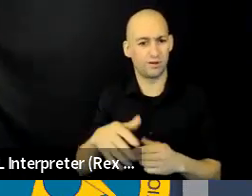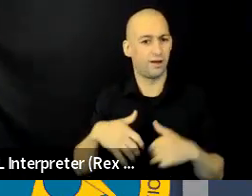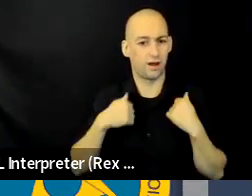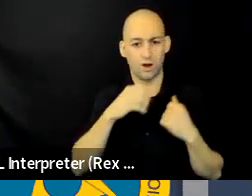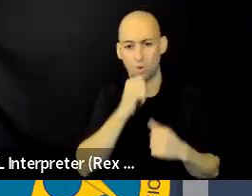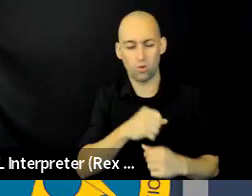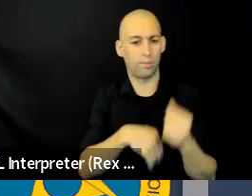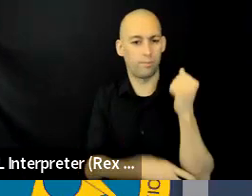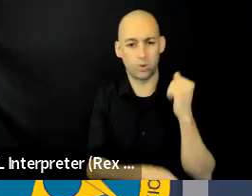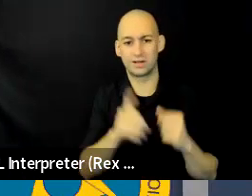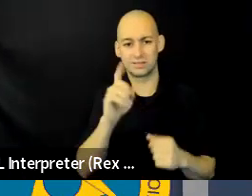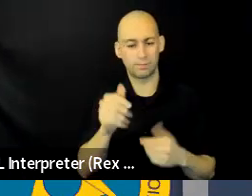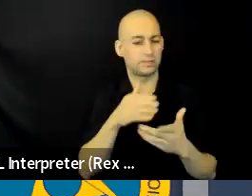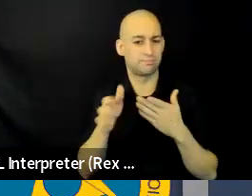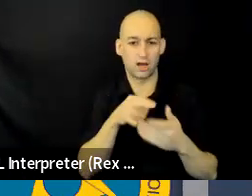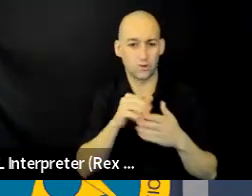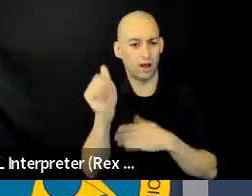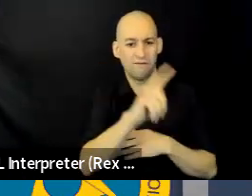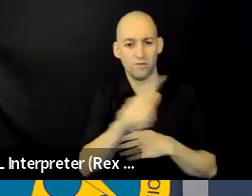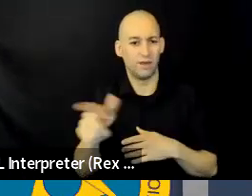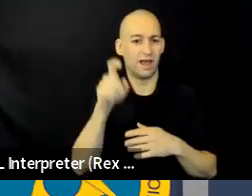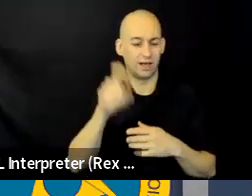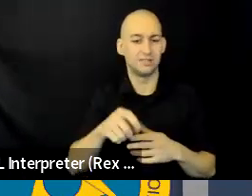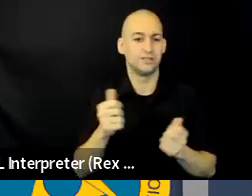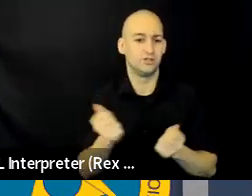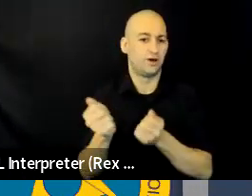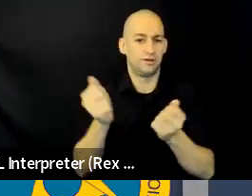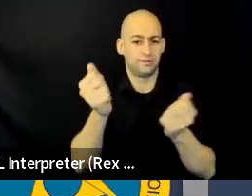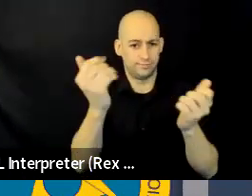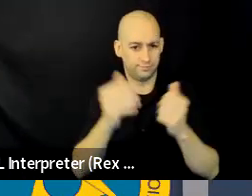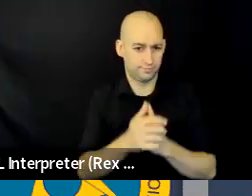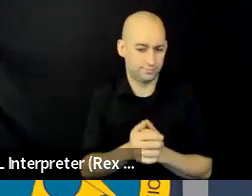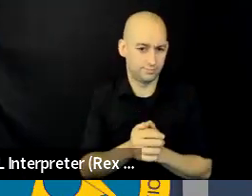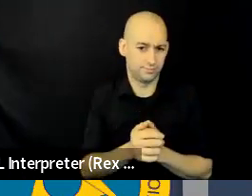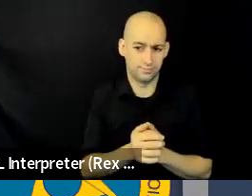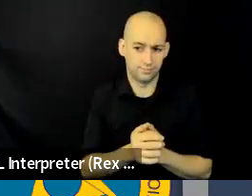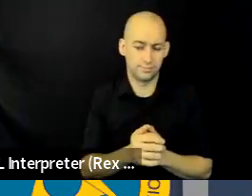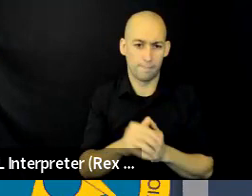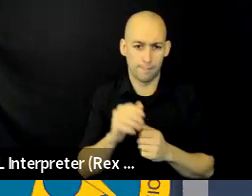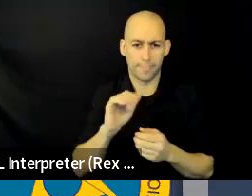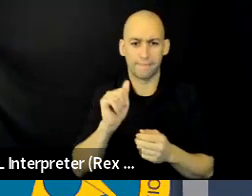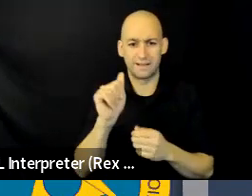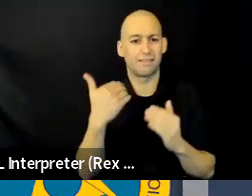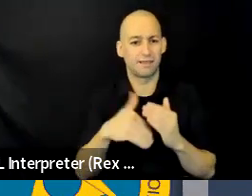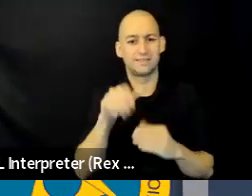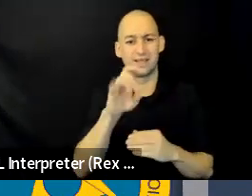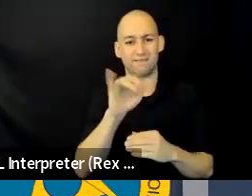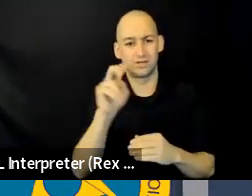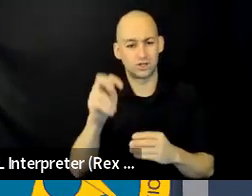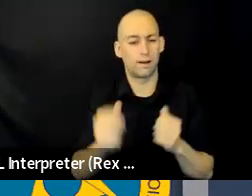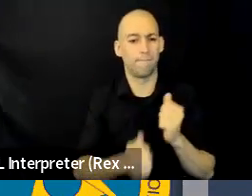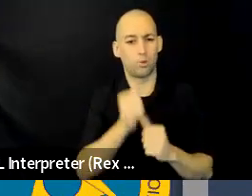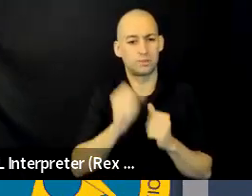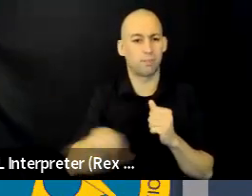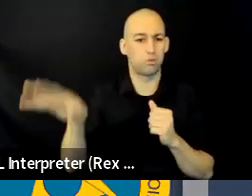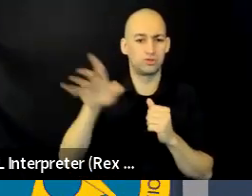and so on from adequately and conveniently participating in society. Besides this, it's also among the least efficient and most polluting forms of